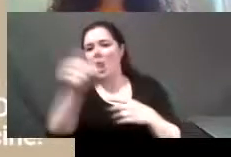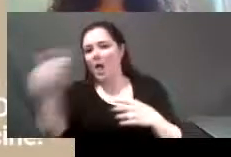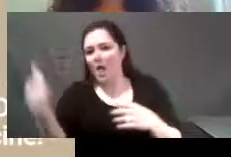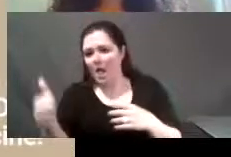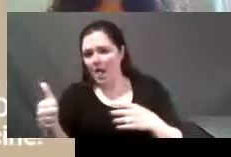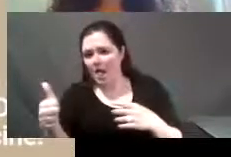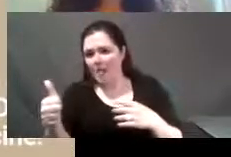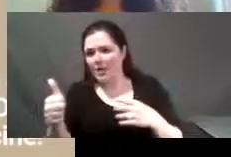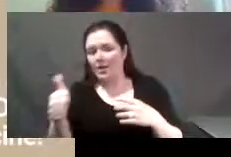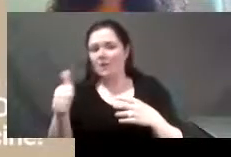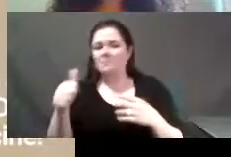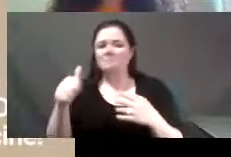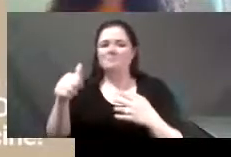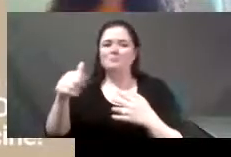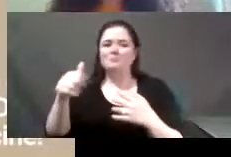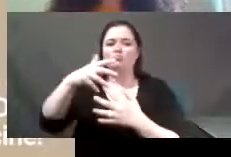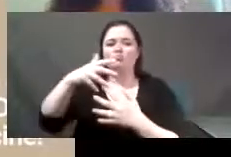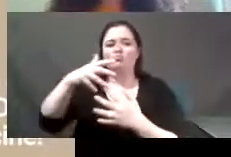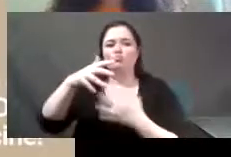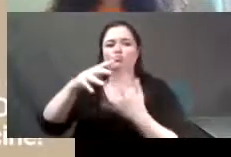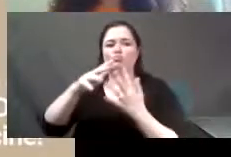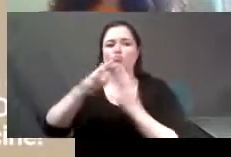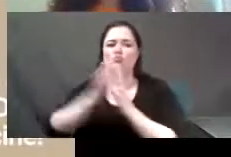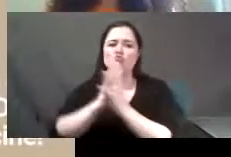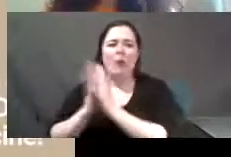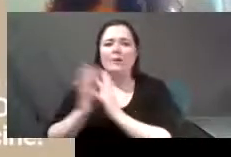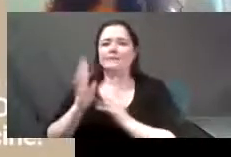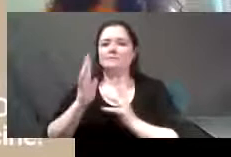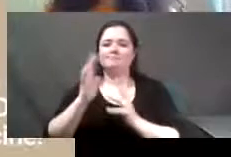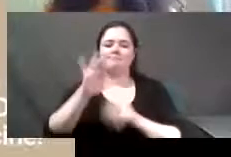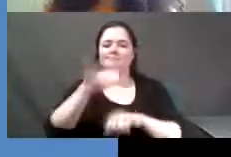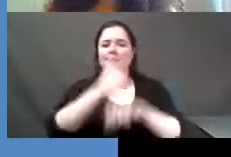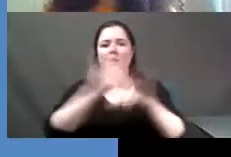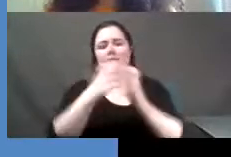crowded settings. This is so important.